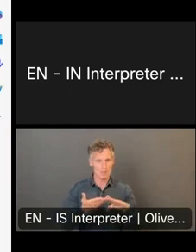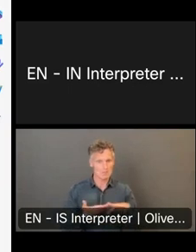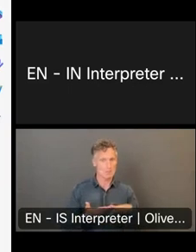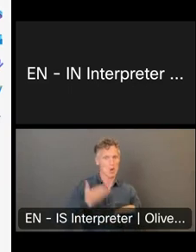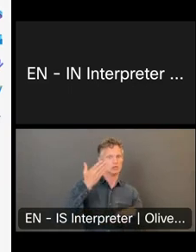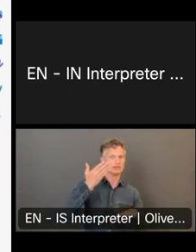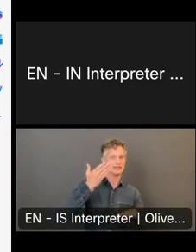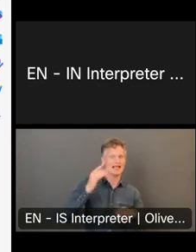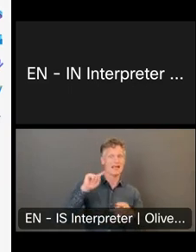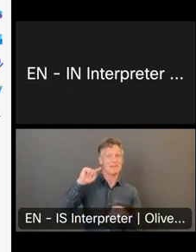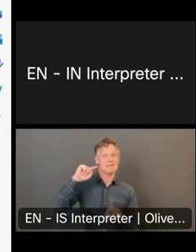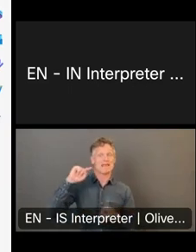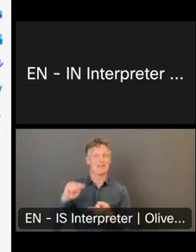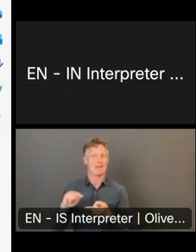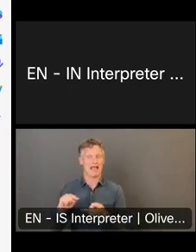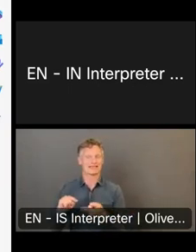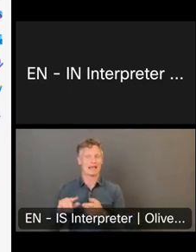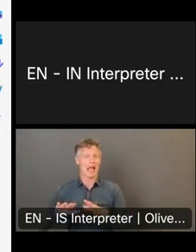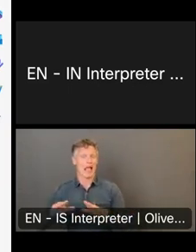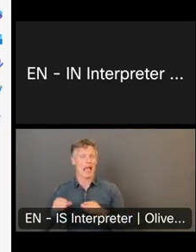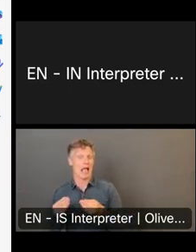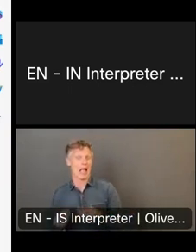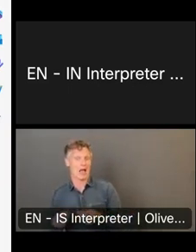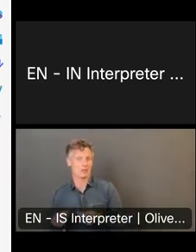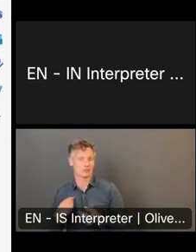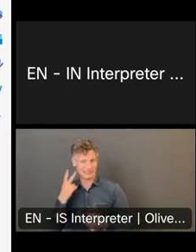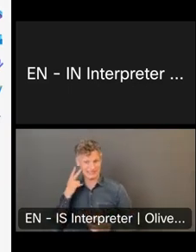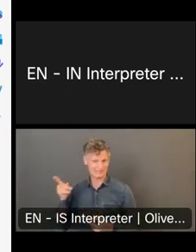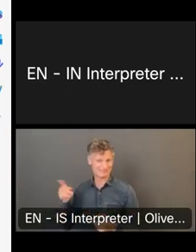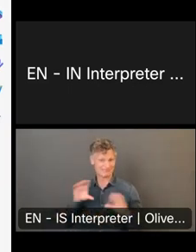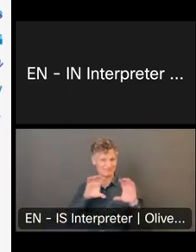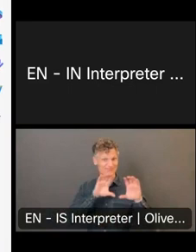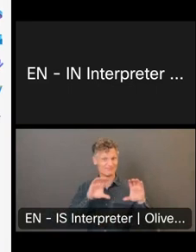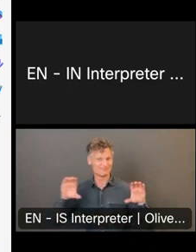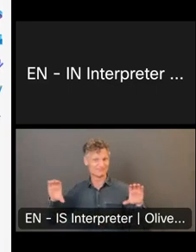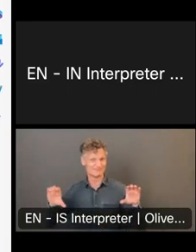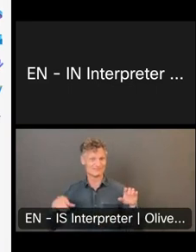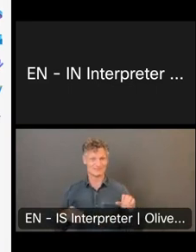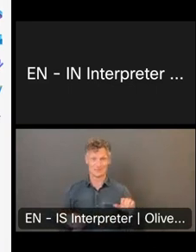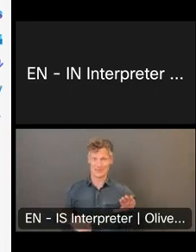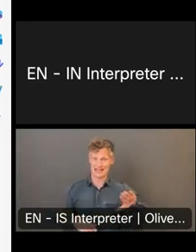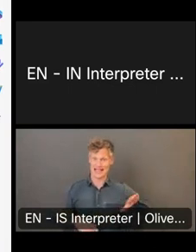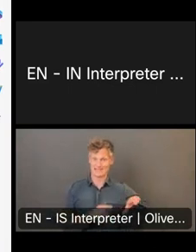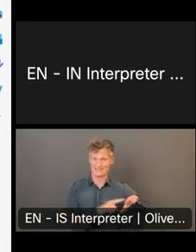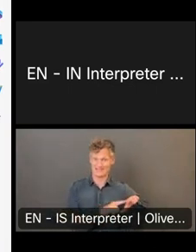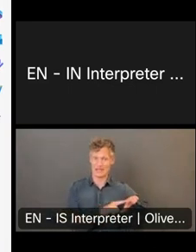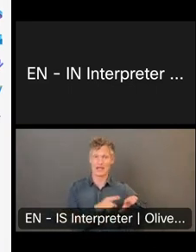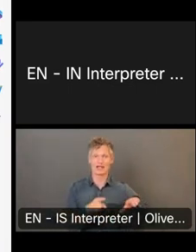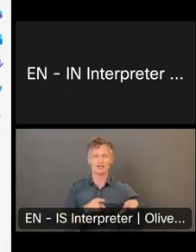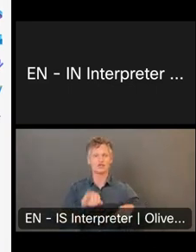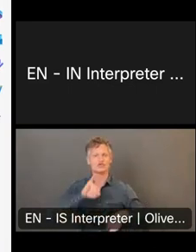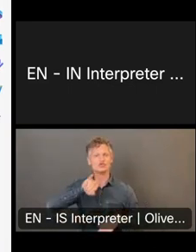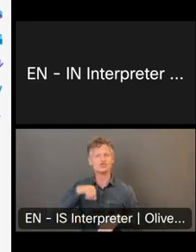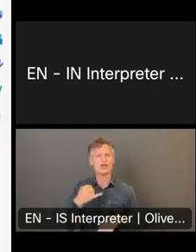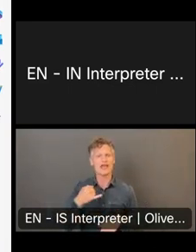with three amigos. On the left is Jay Atlas, who in a sense was a mentor for both